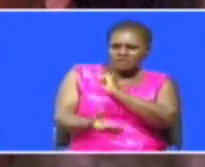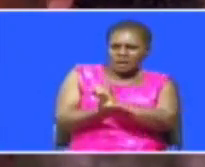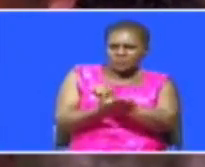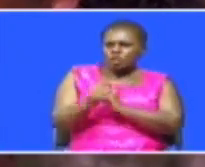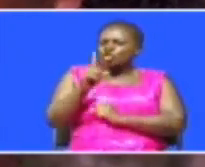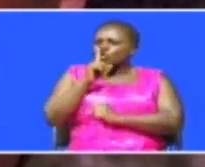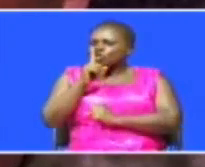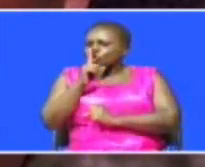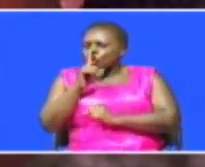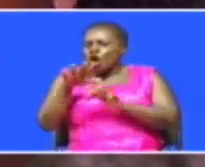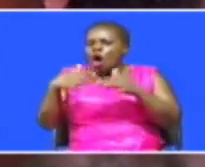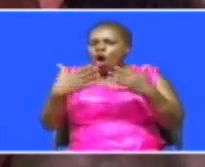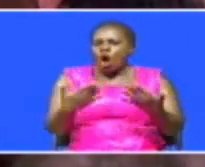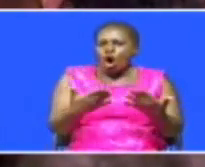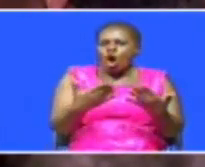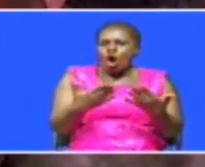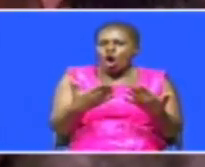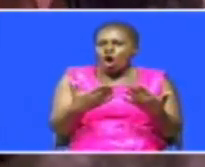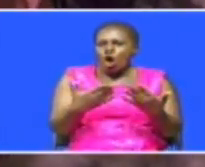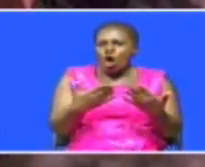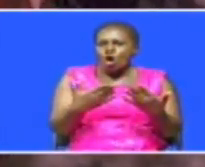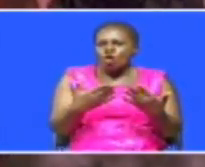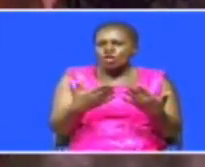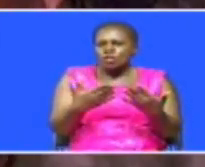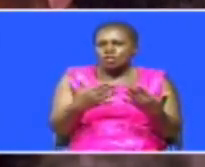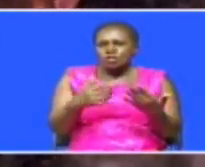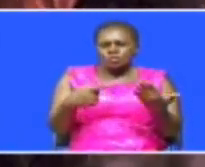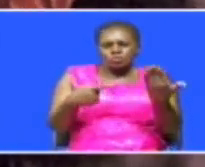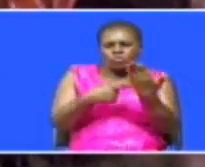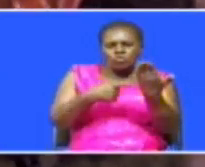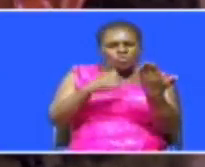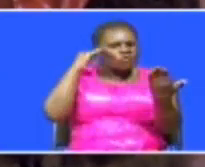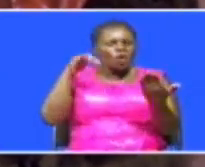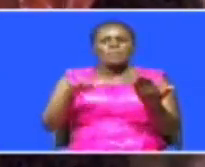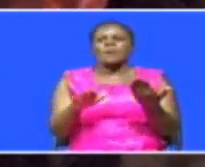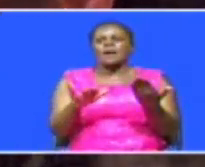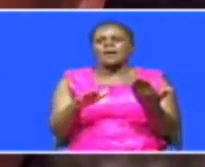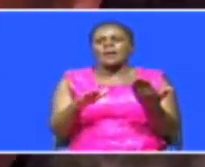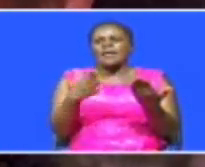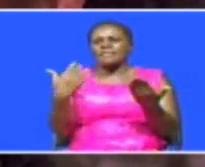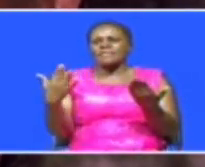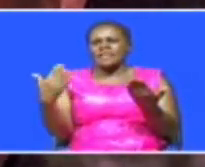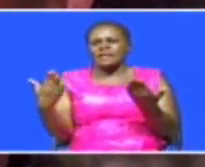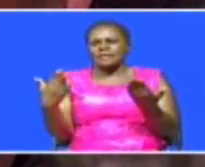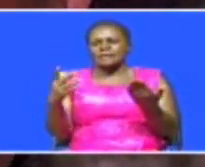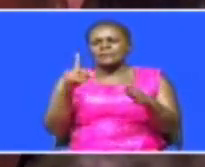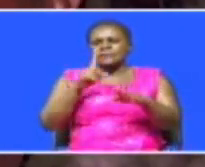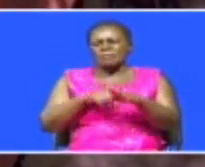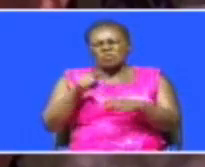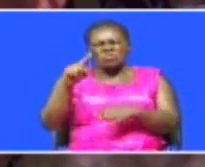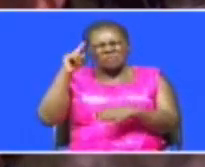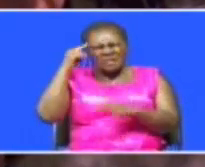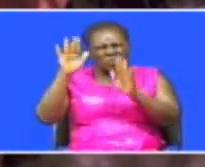like, shh, or charge simu yako, or, you know, like, things at that time your mind